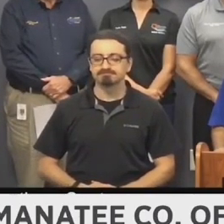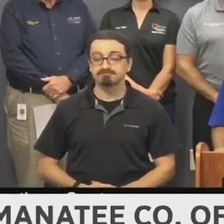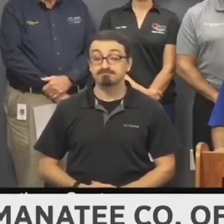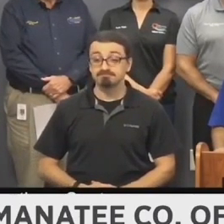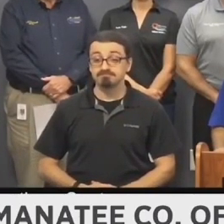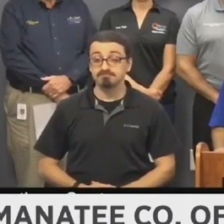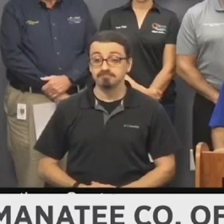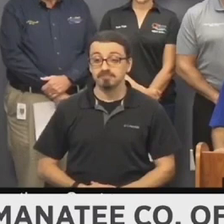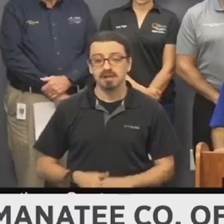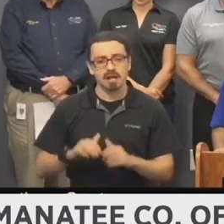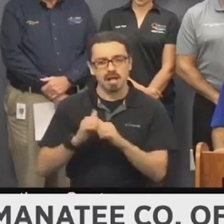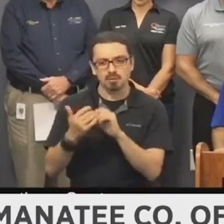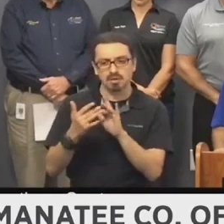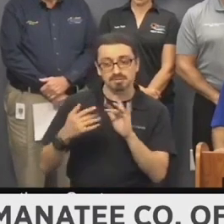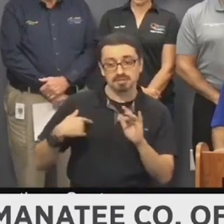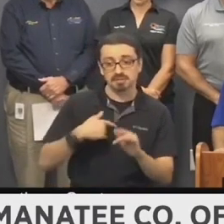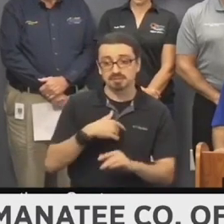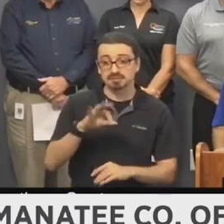though, is